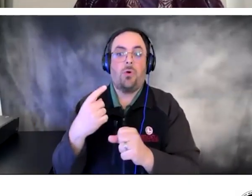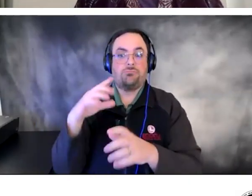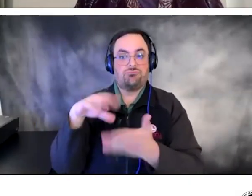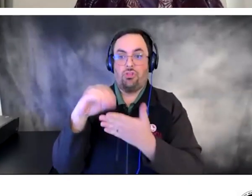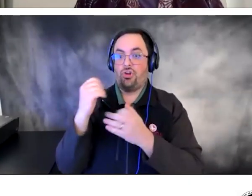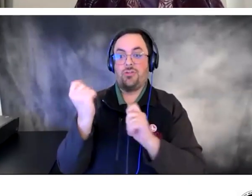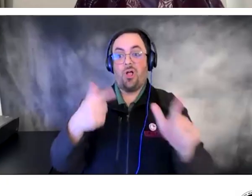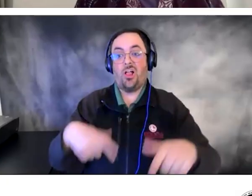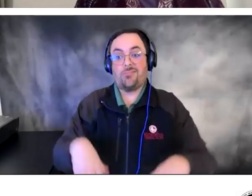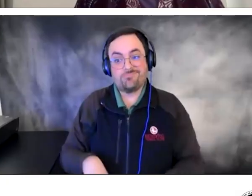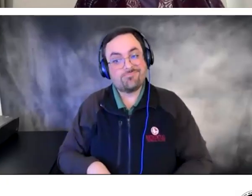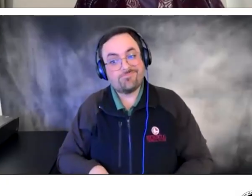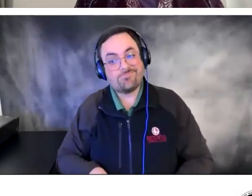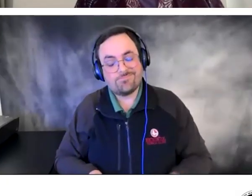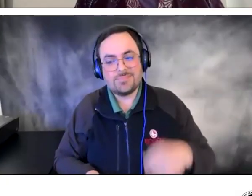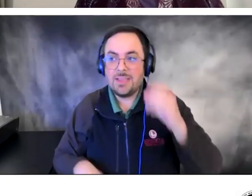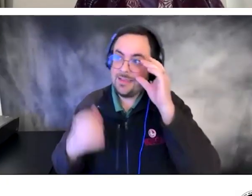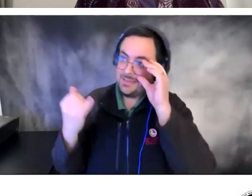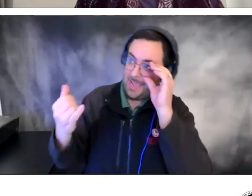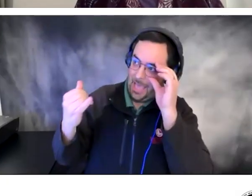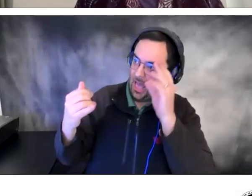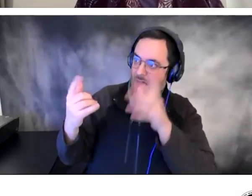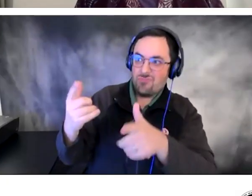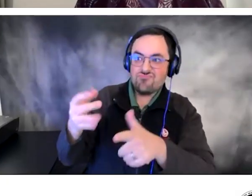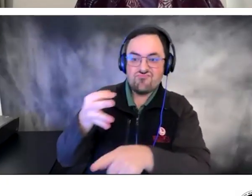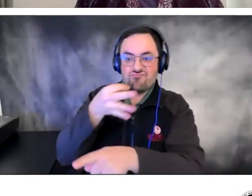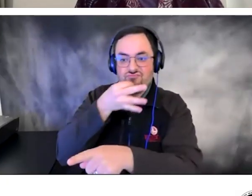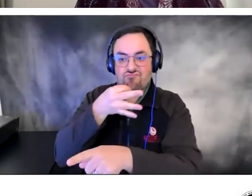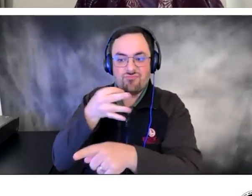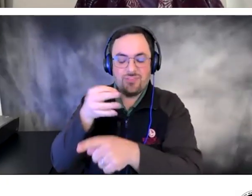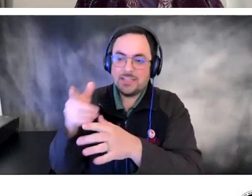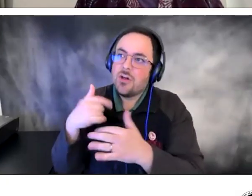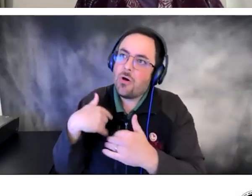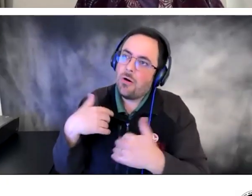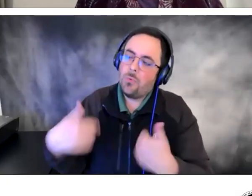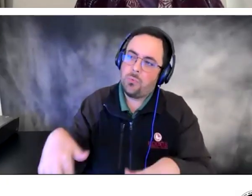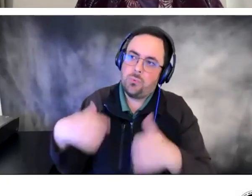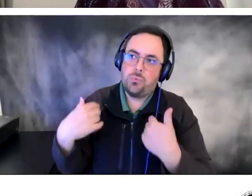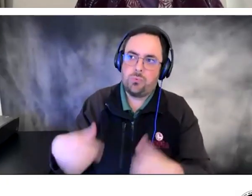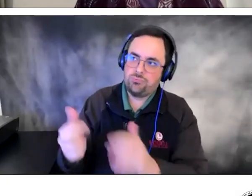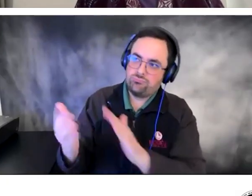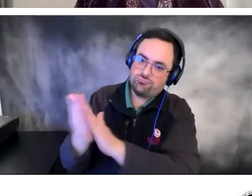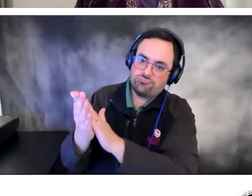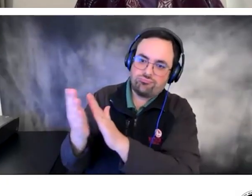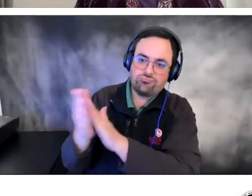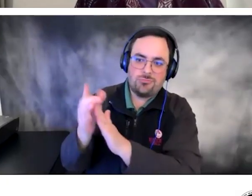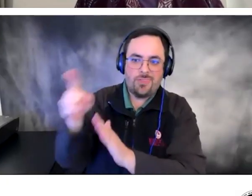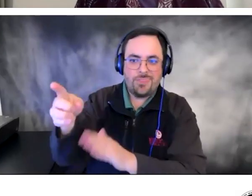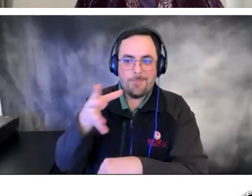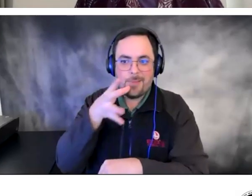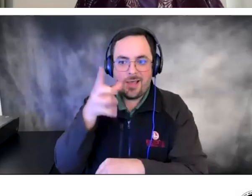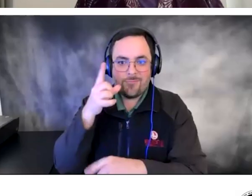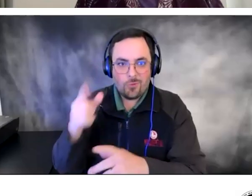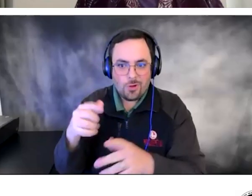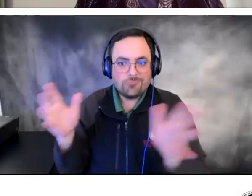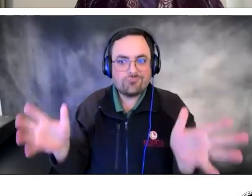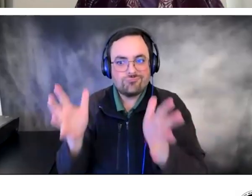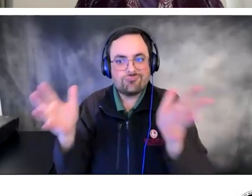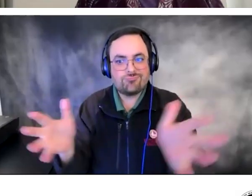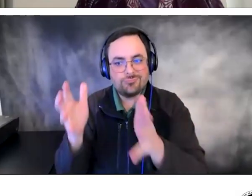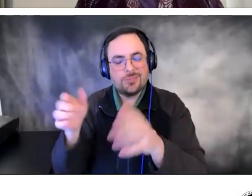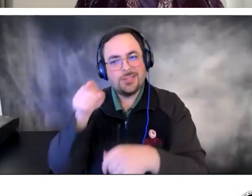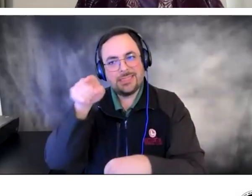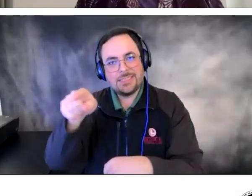boy, he learned them all. And he is a fluent Braille reader, and thank God she insisted on it because he